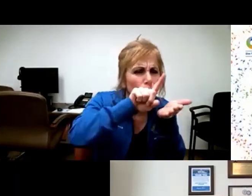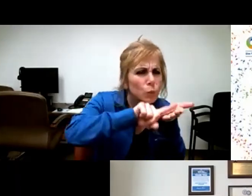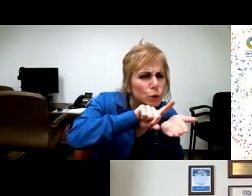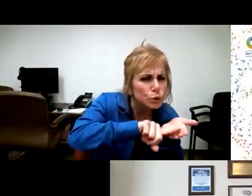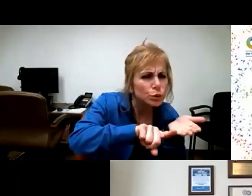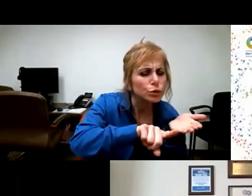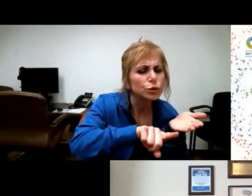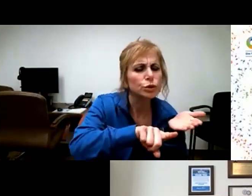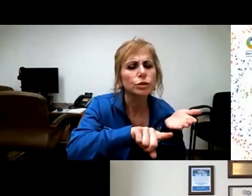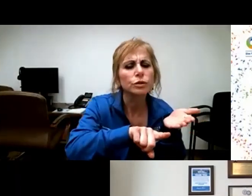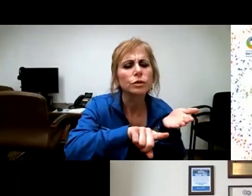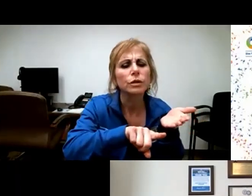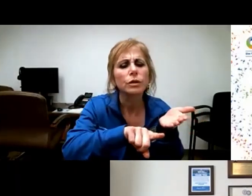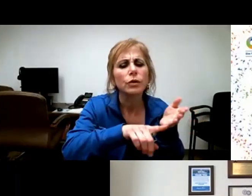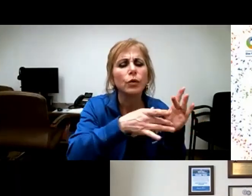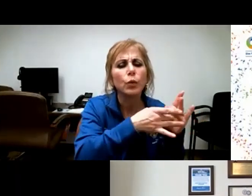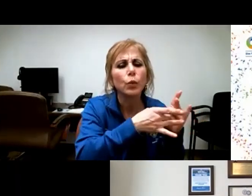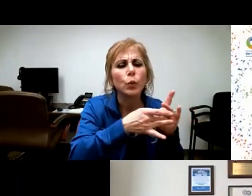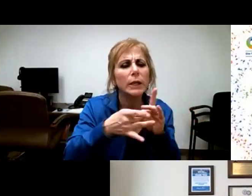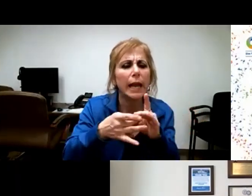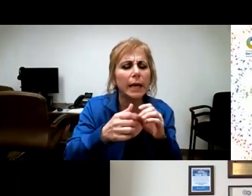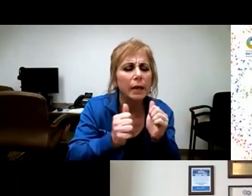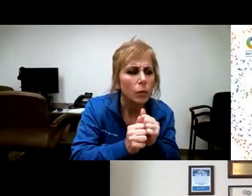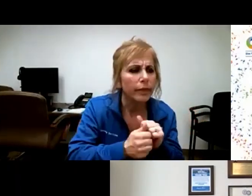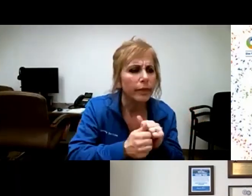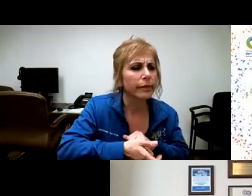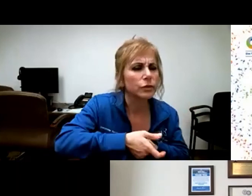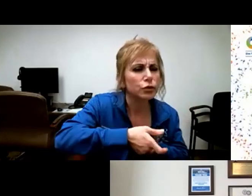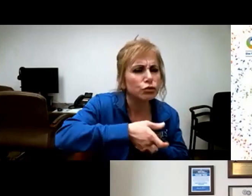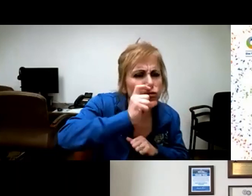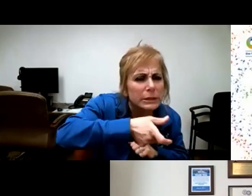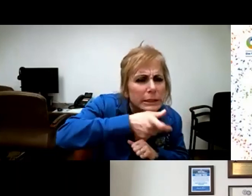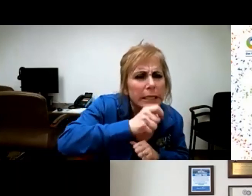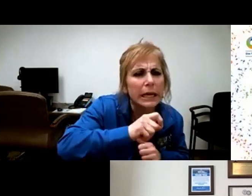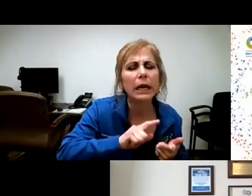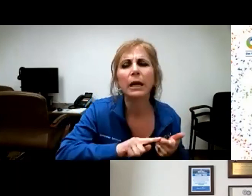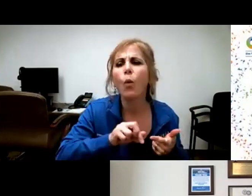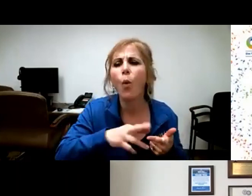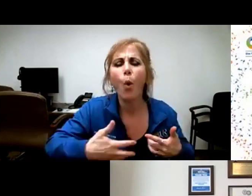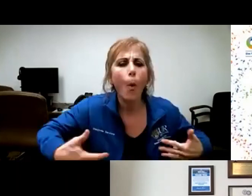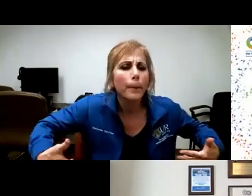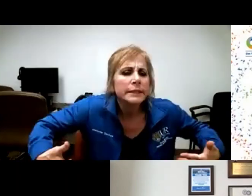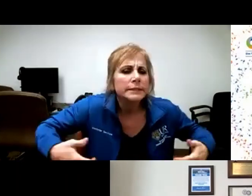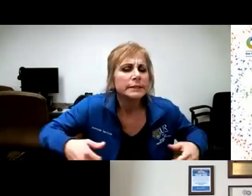in drinking habits, obesity, or any of the other risk factors?